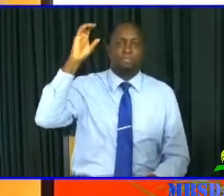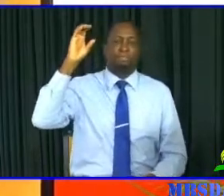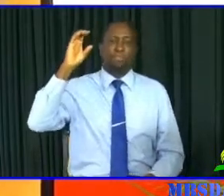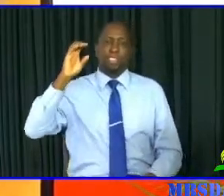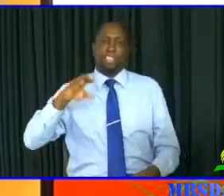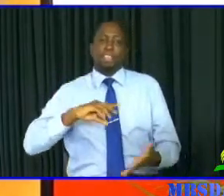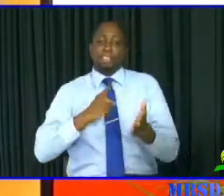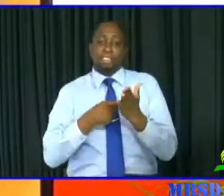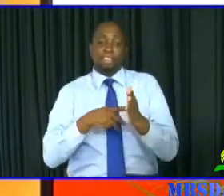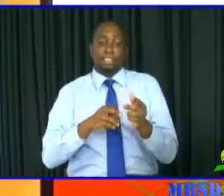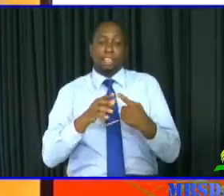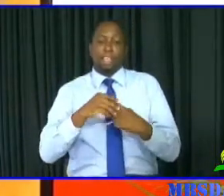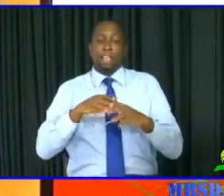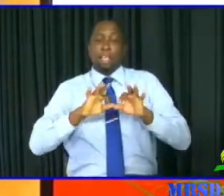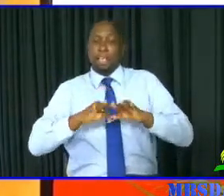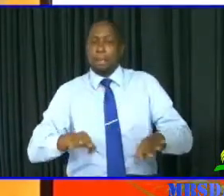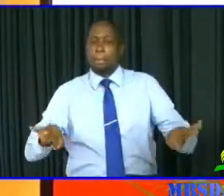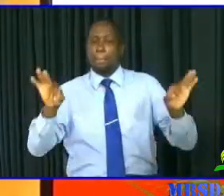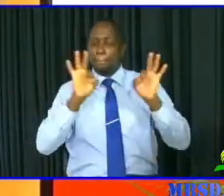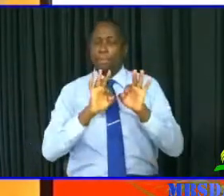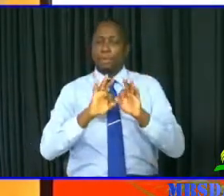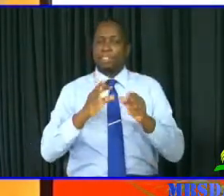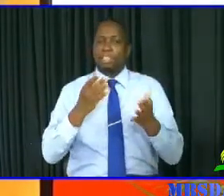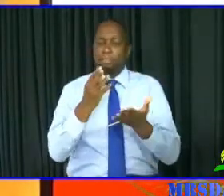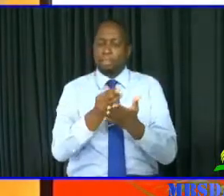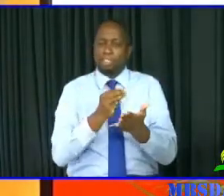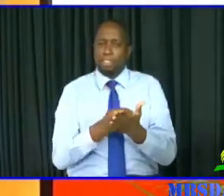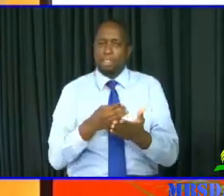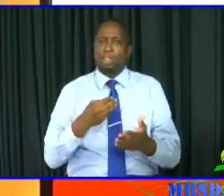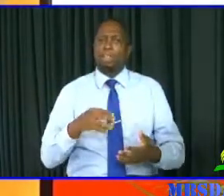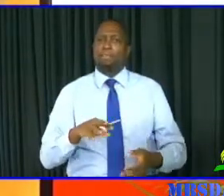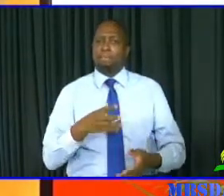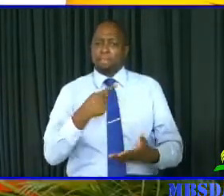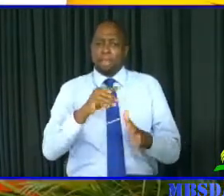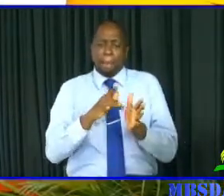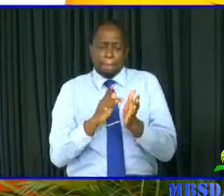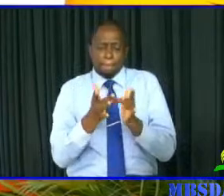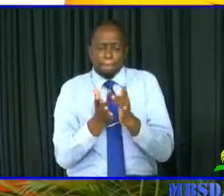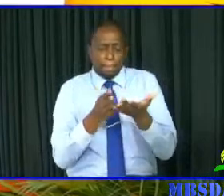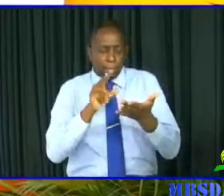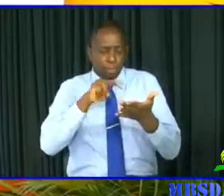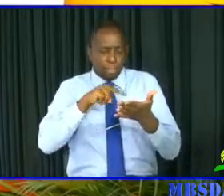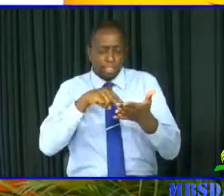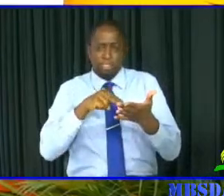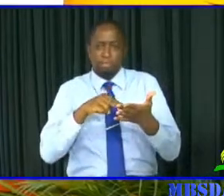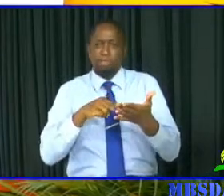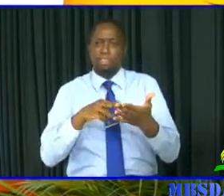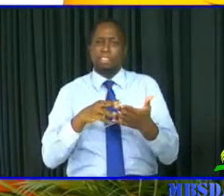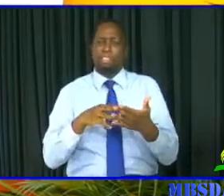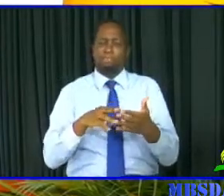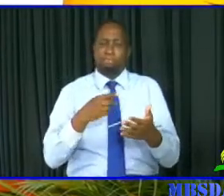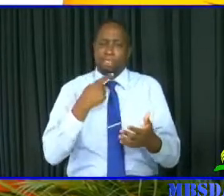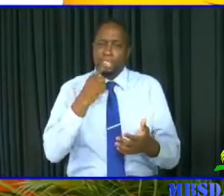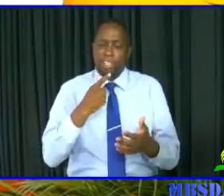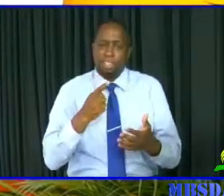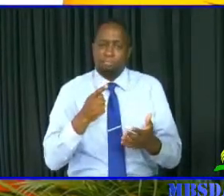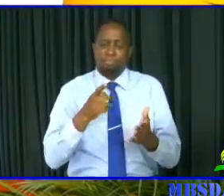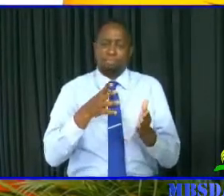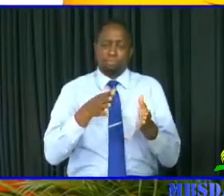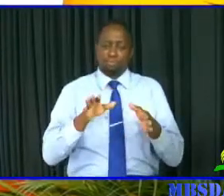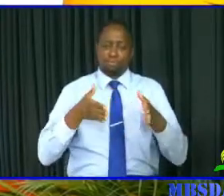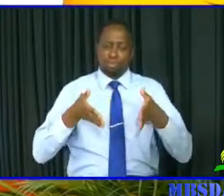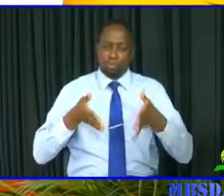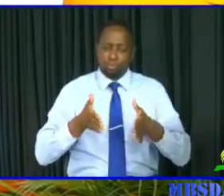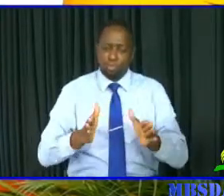important message, we should note the text is clear. The straight gate and the narrow